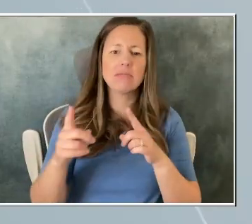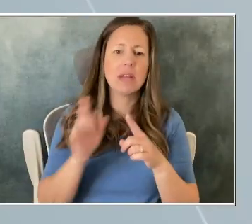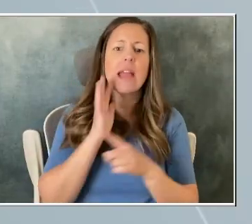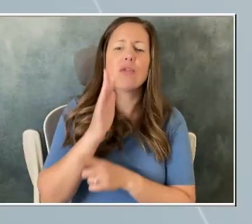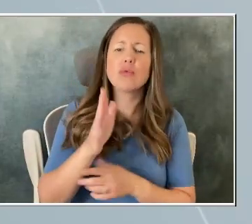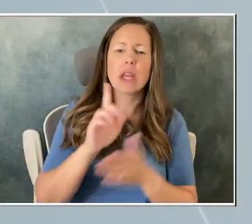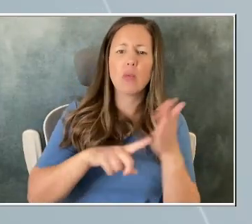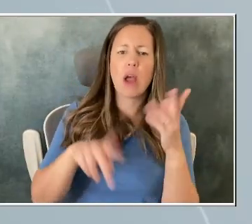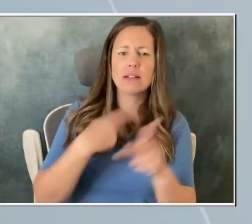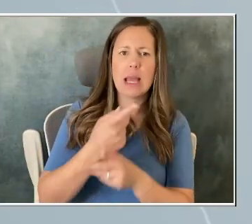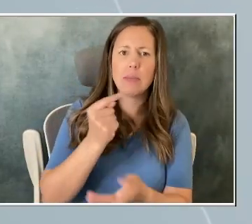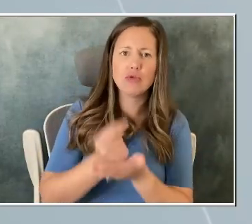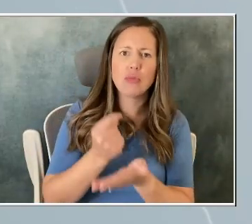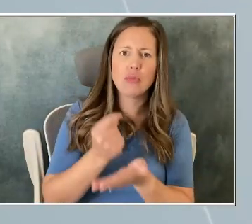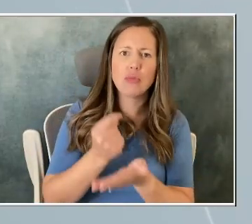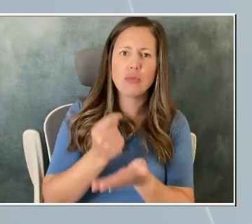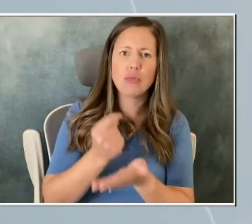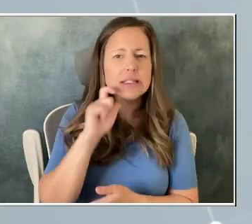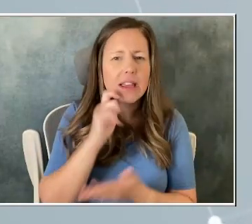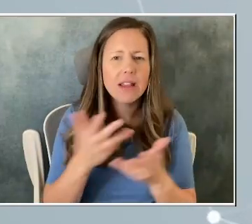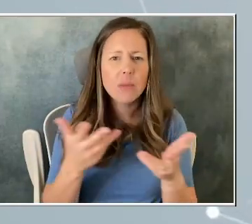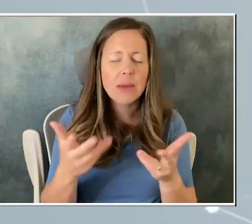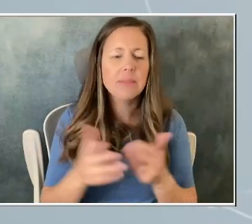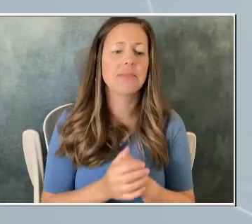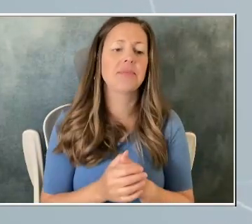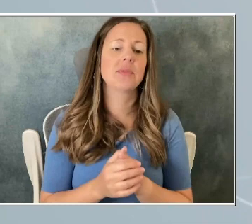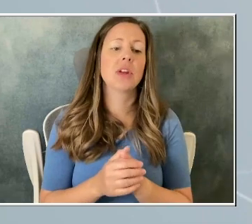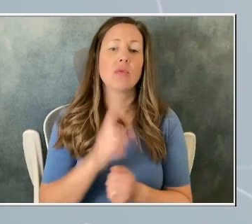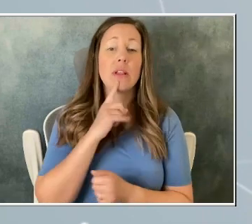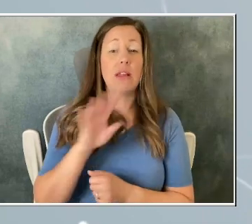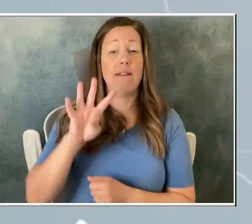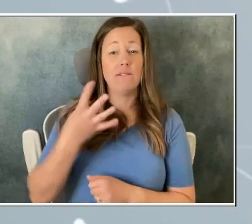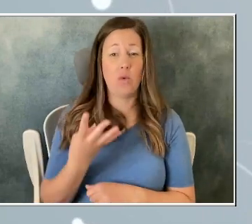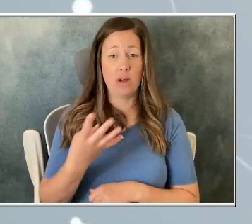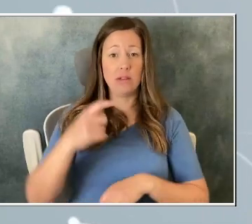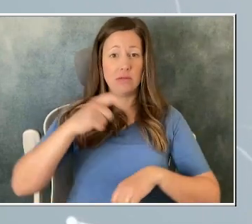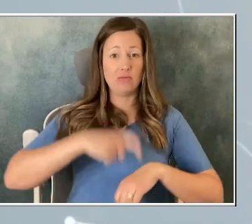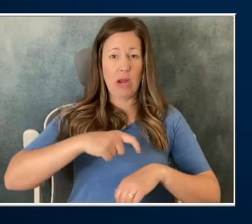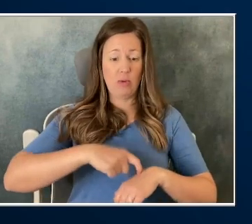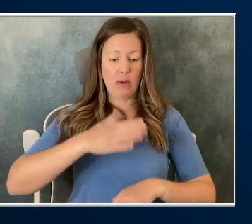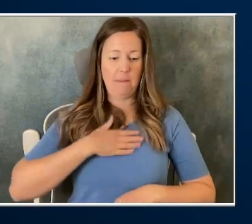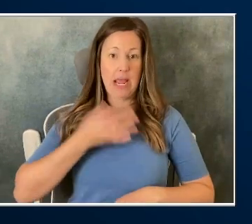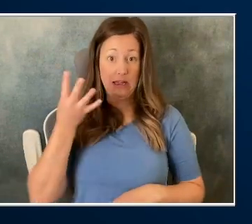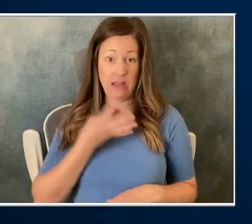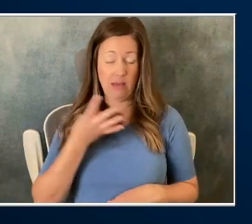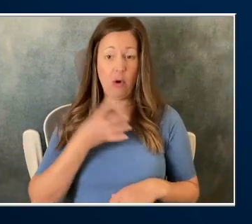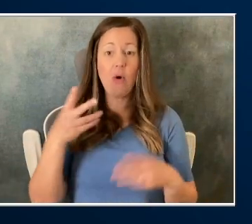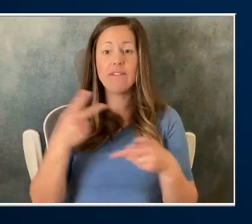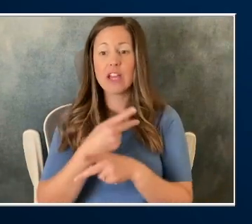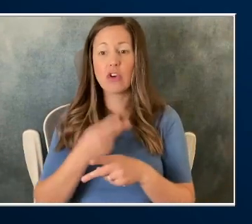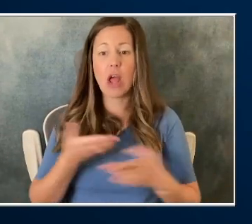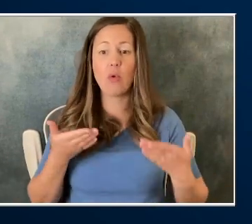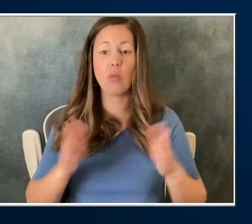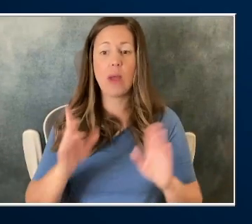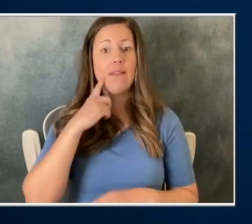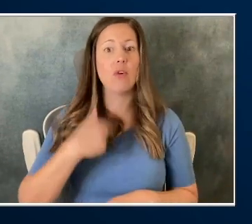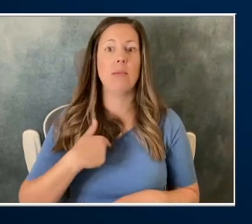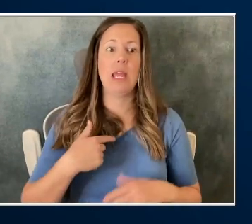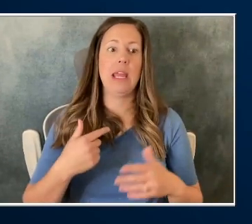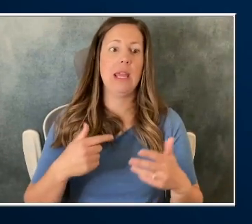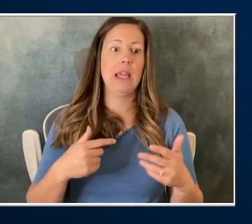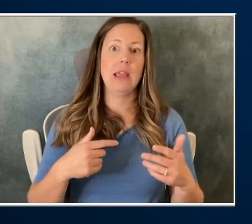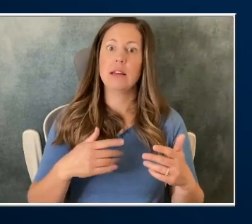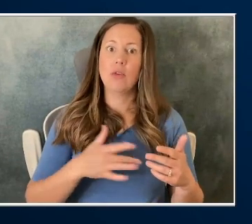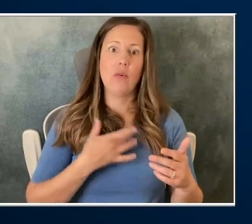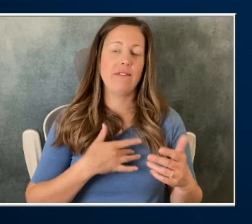on? By the fourth round of my treatment, we had found a way to make me feel a whole lot less